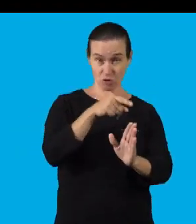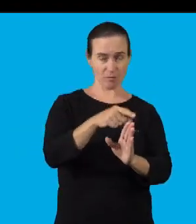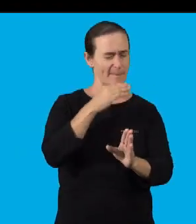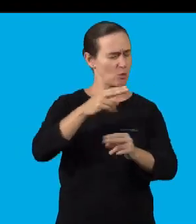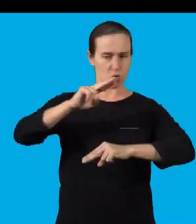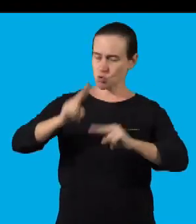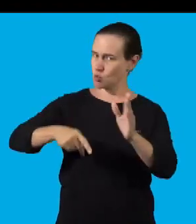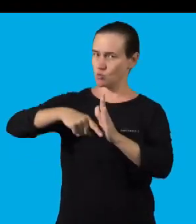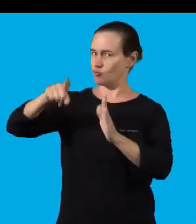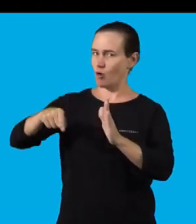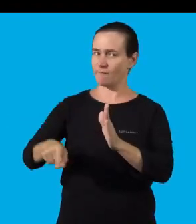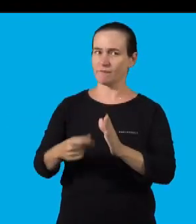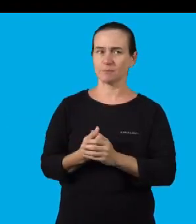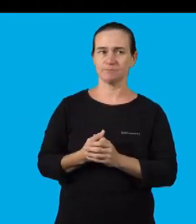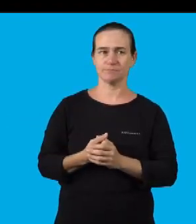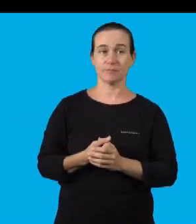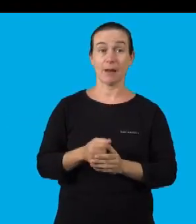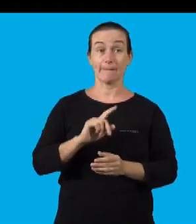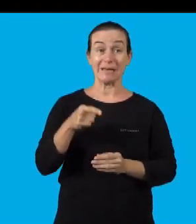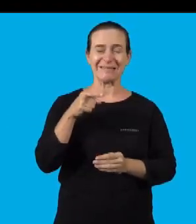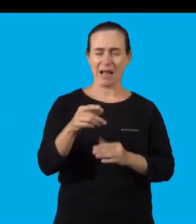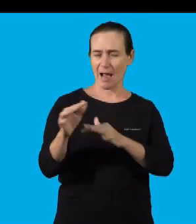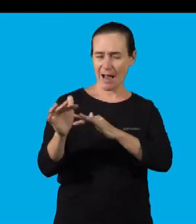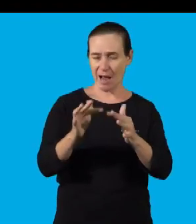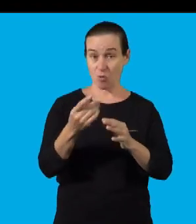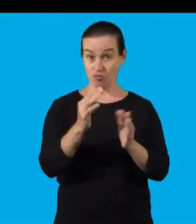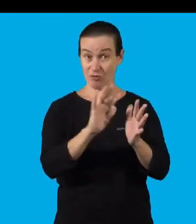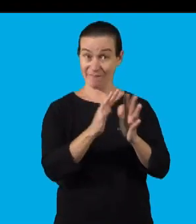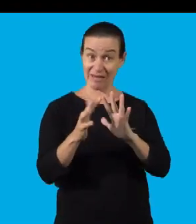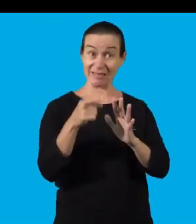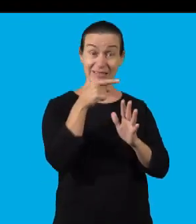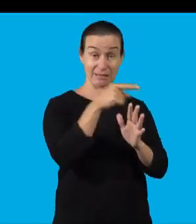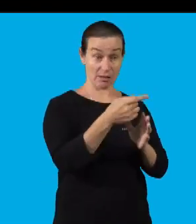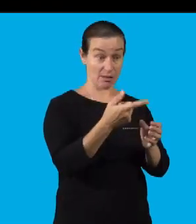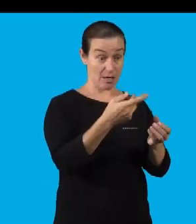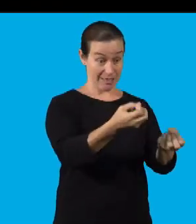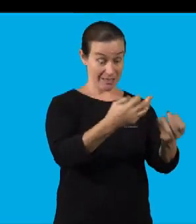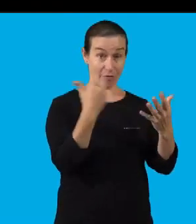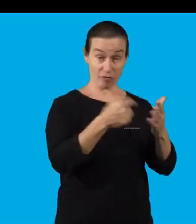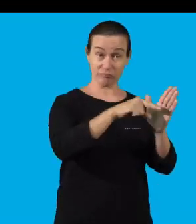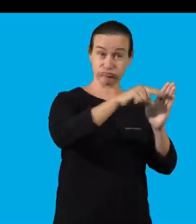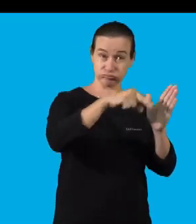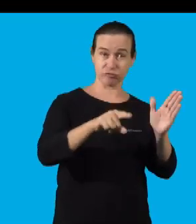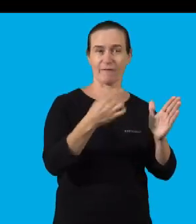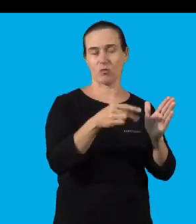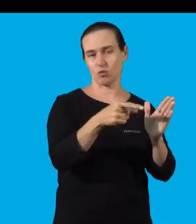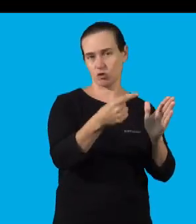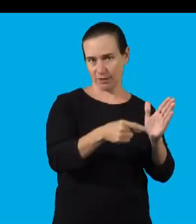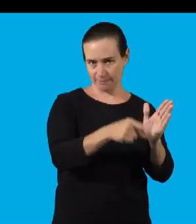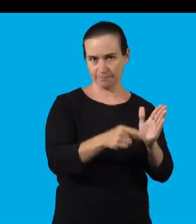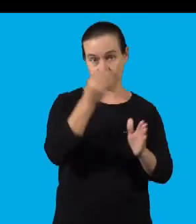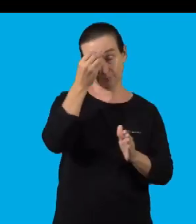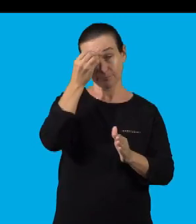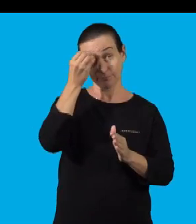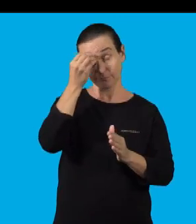of h. So this is a new graph that is being introduced, but it is found by reflecting the given graph of g, or the calculated